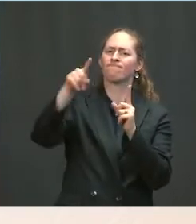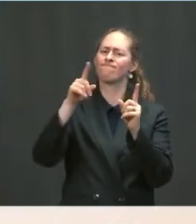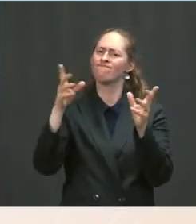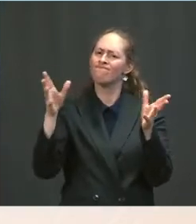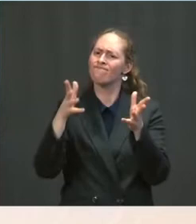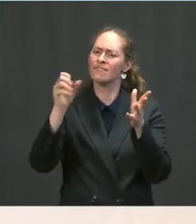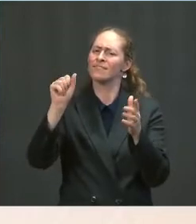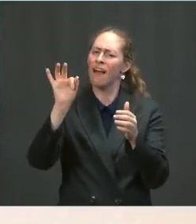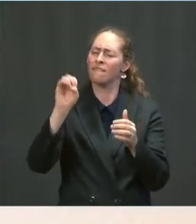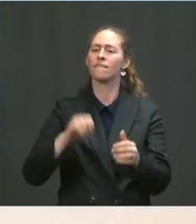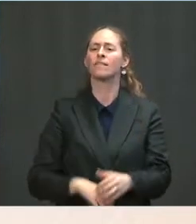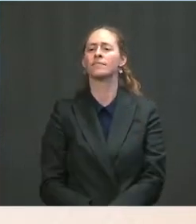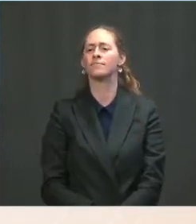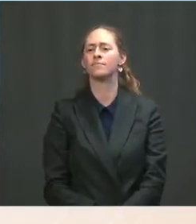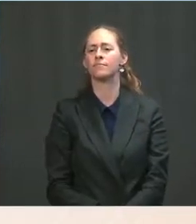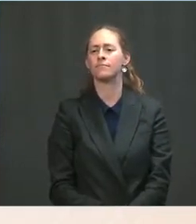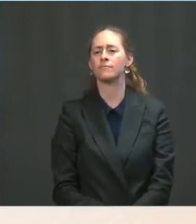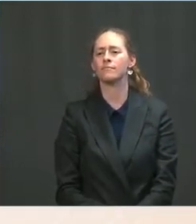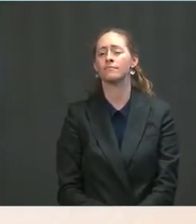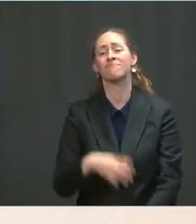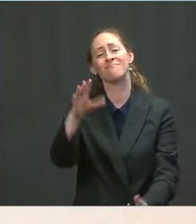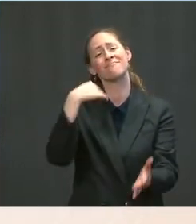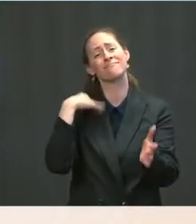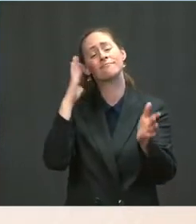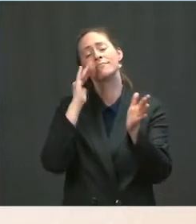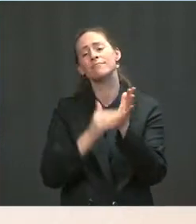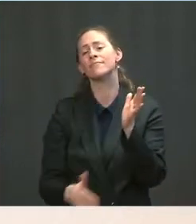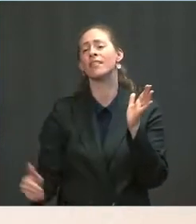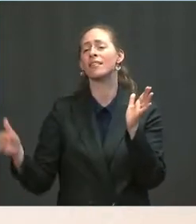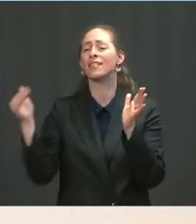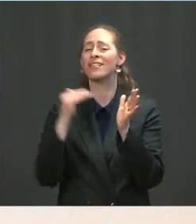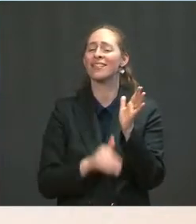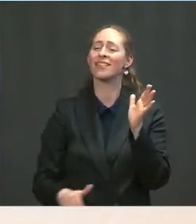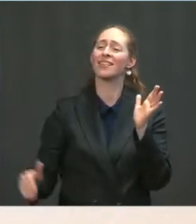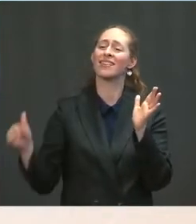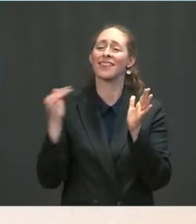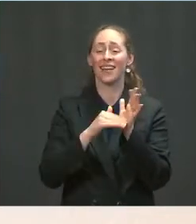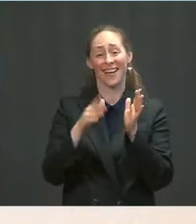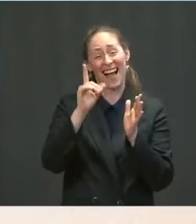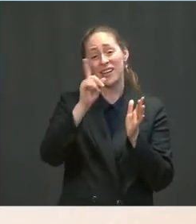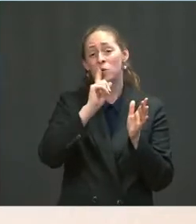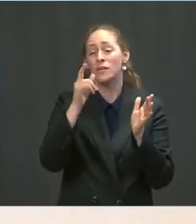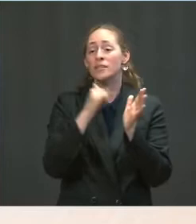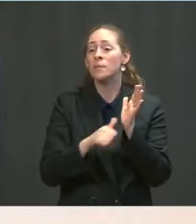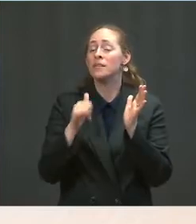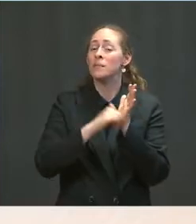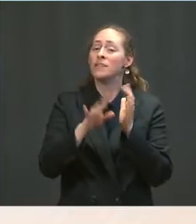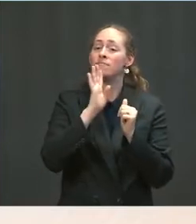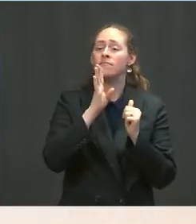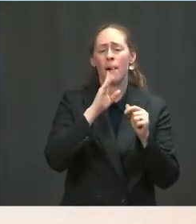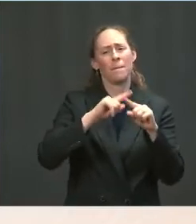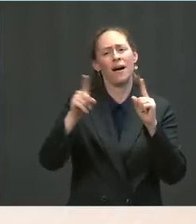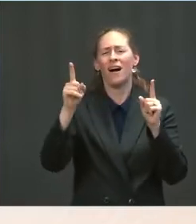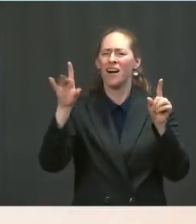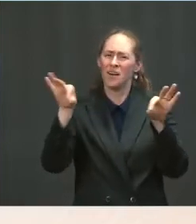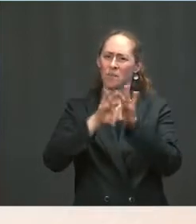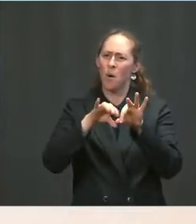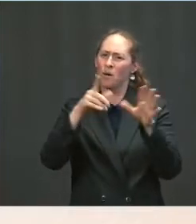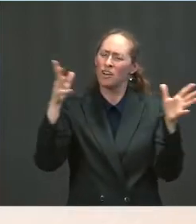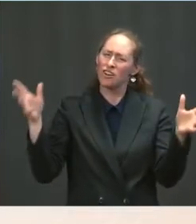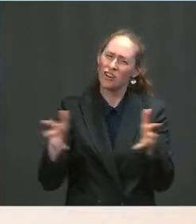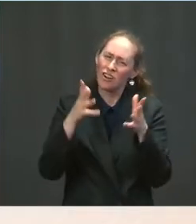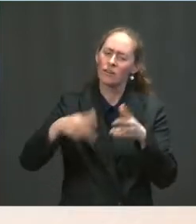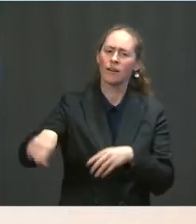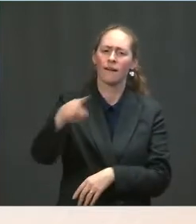I'm going to be a broken record on this because this is true. This is the case. We have to make sure we continue to get people vaccinated.